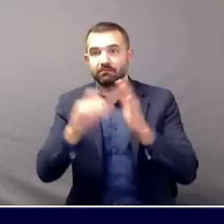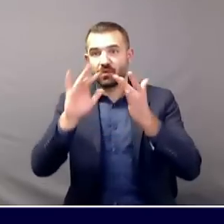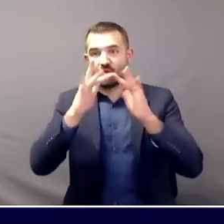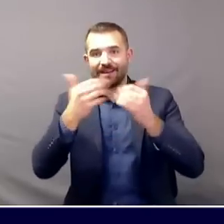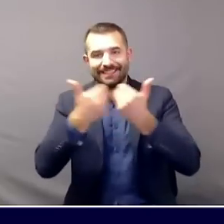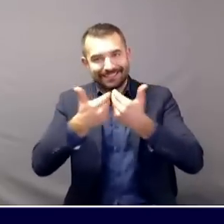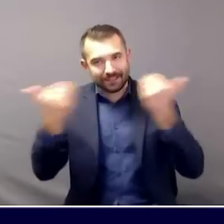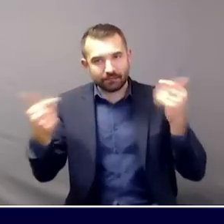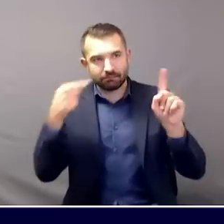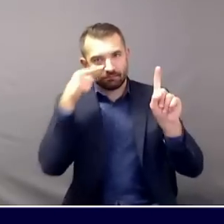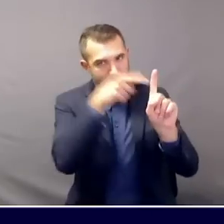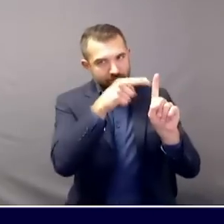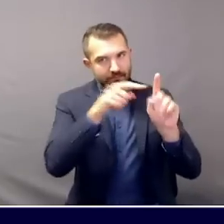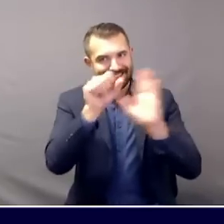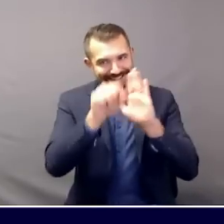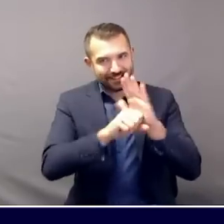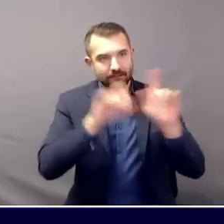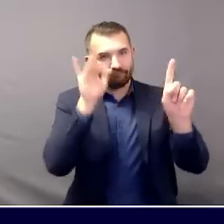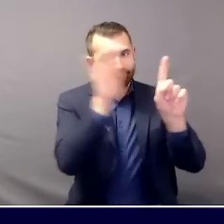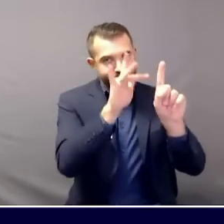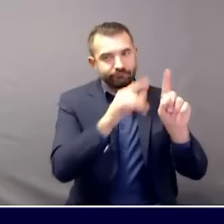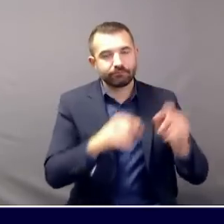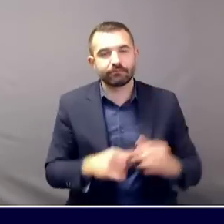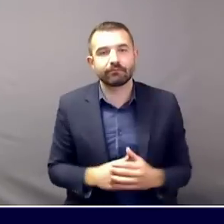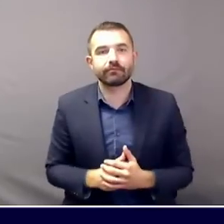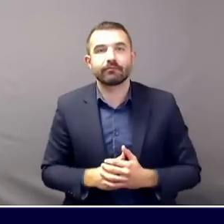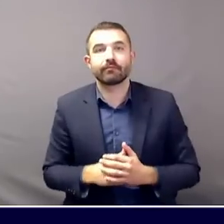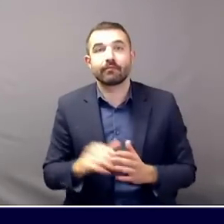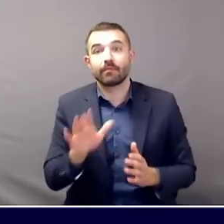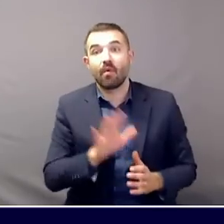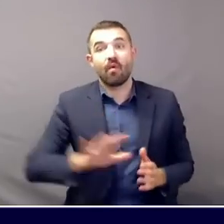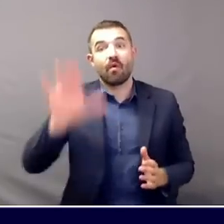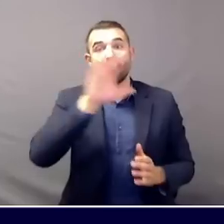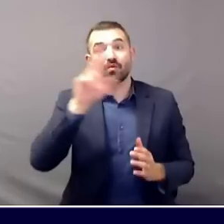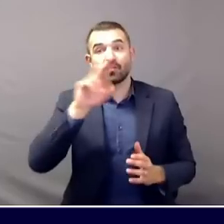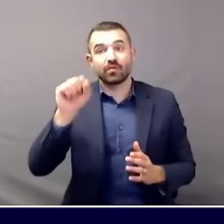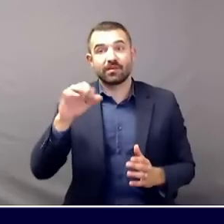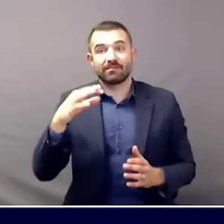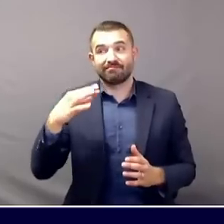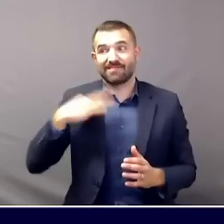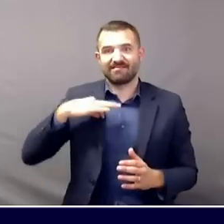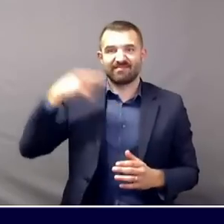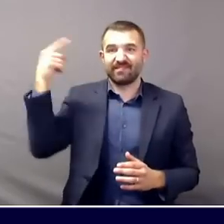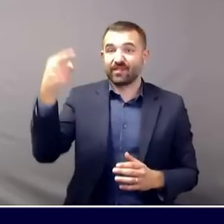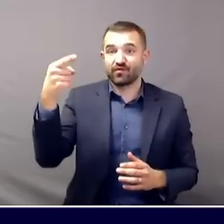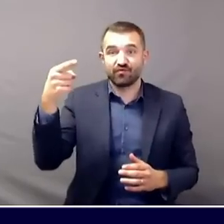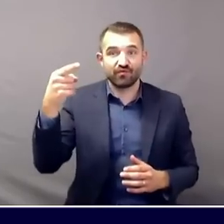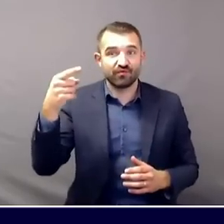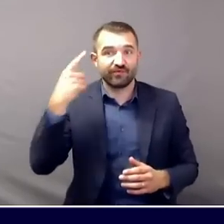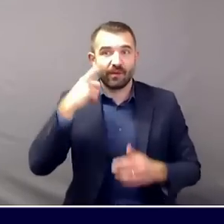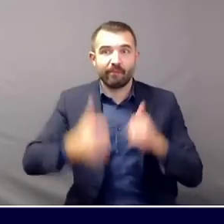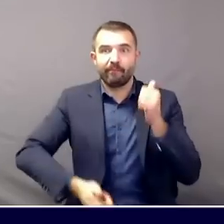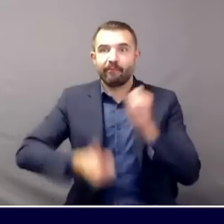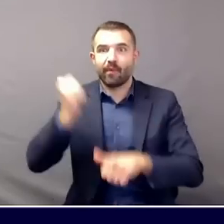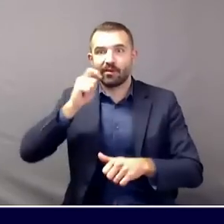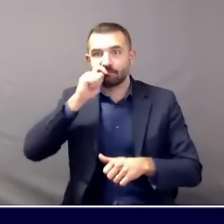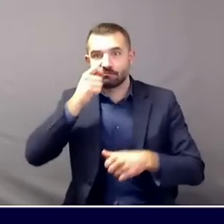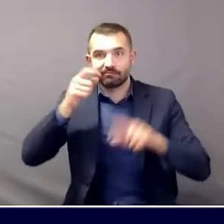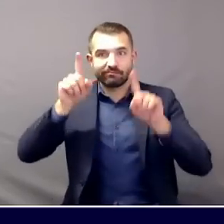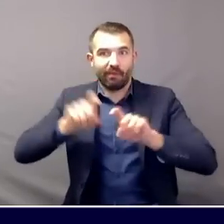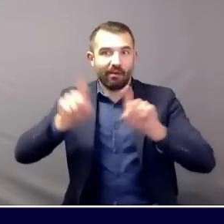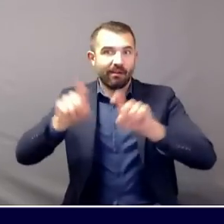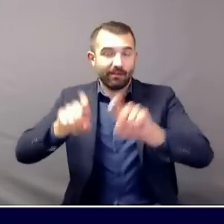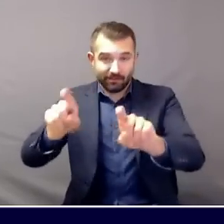capacity for our targeted need. So we do have more testing than not, but we appreciate the fact that, especially with